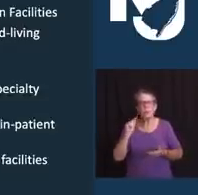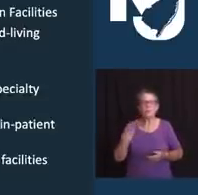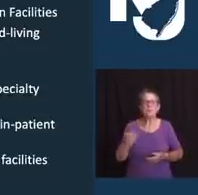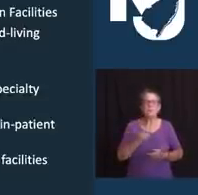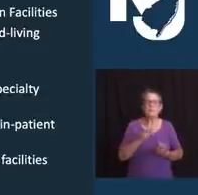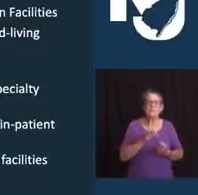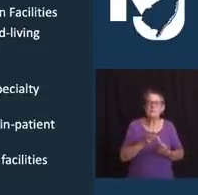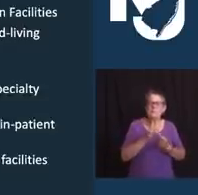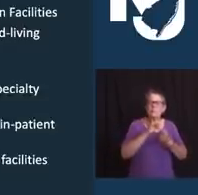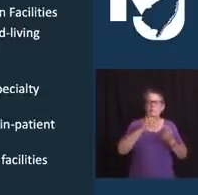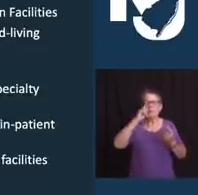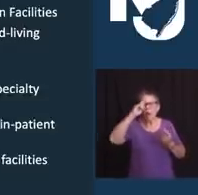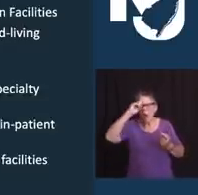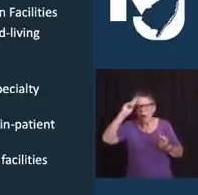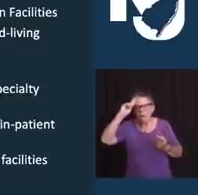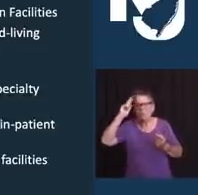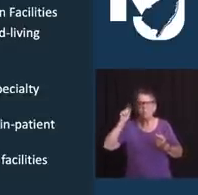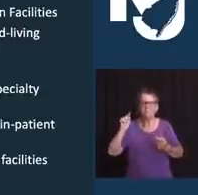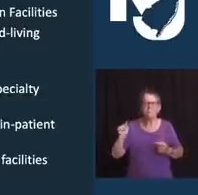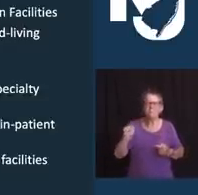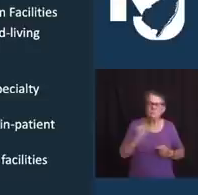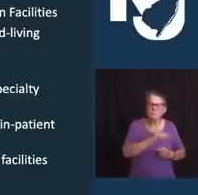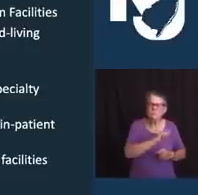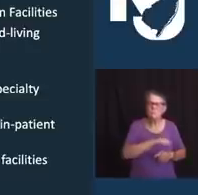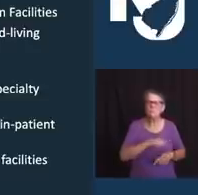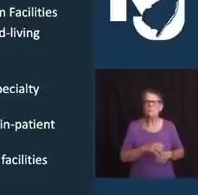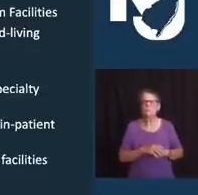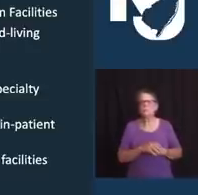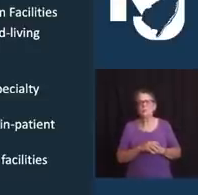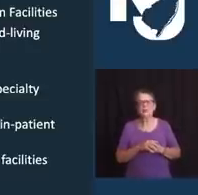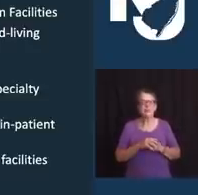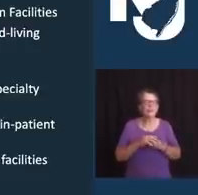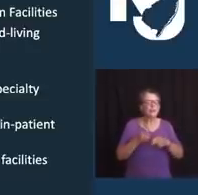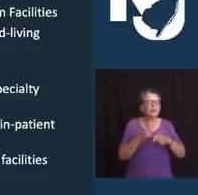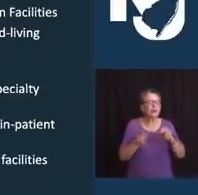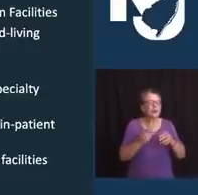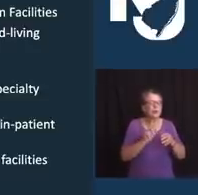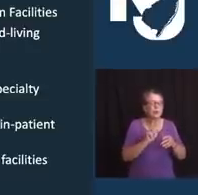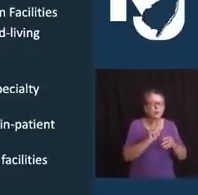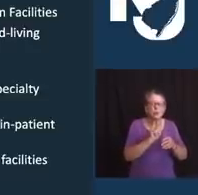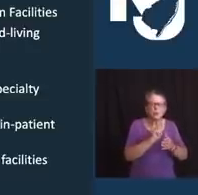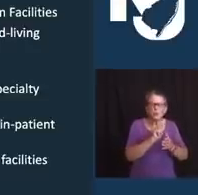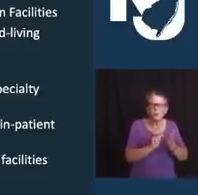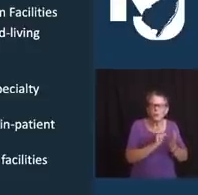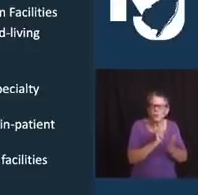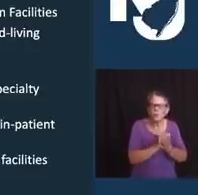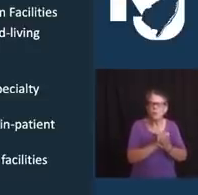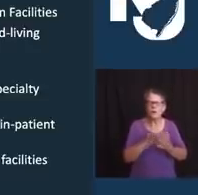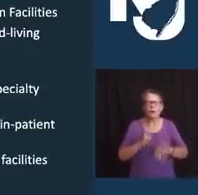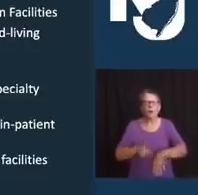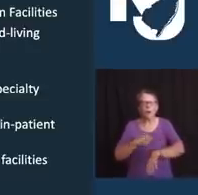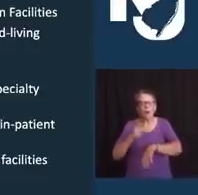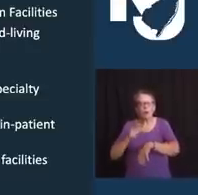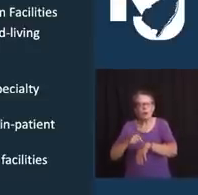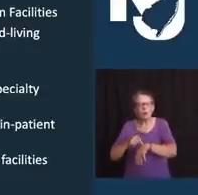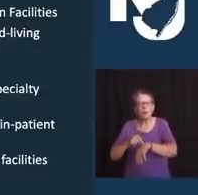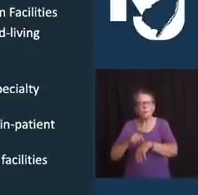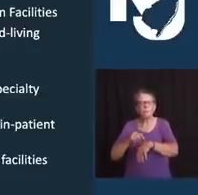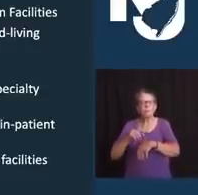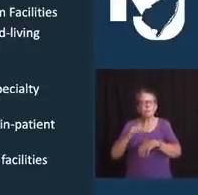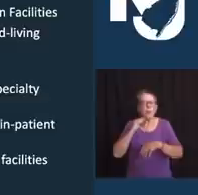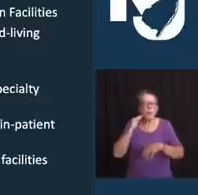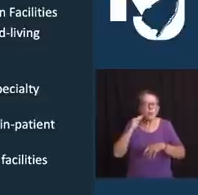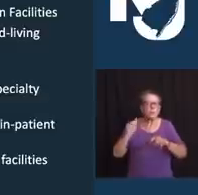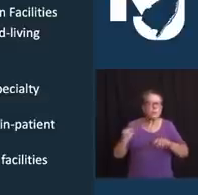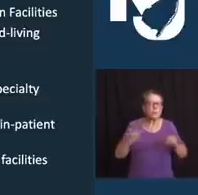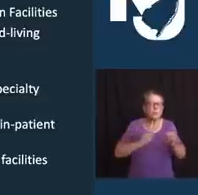hospitals, short-term and post-acute inpatient rehabilitation facilities, and licensed behavioral